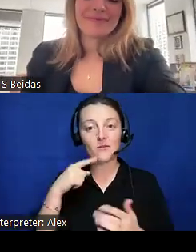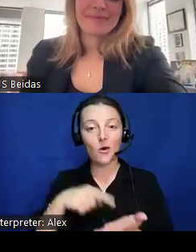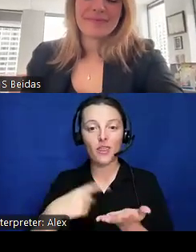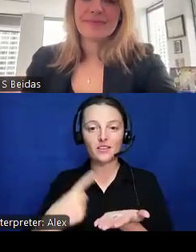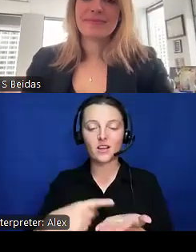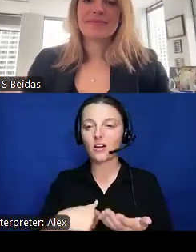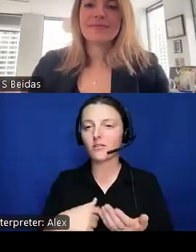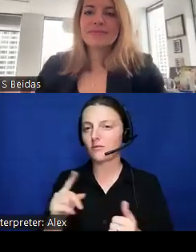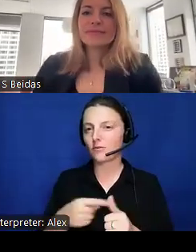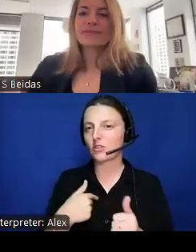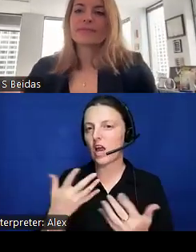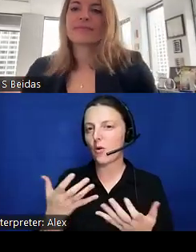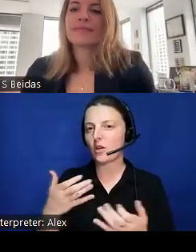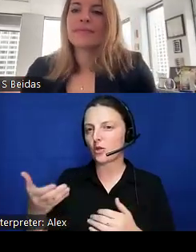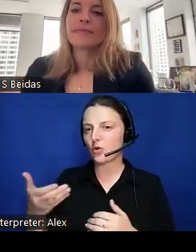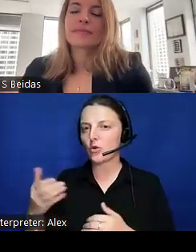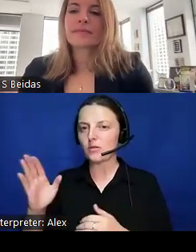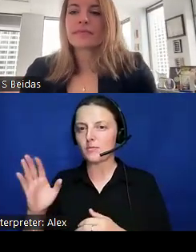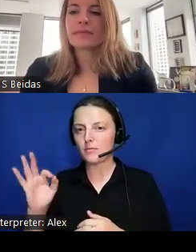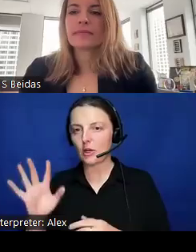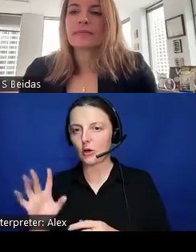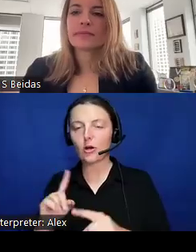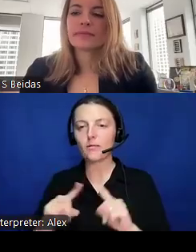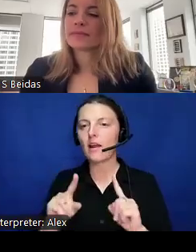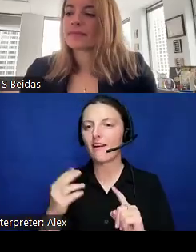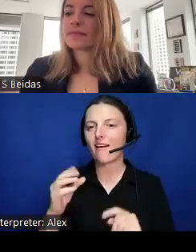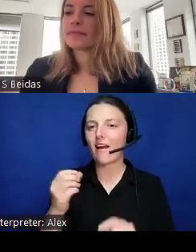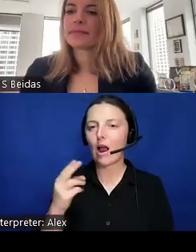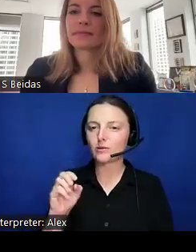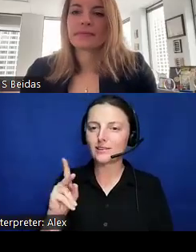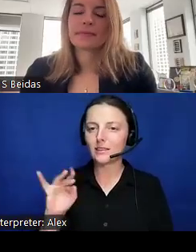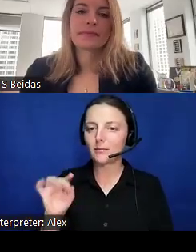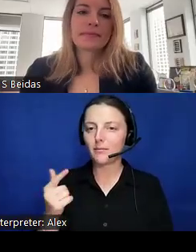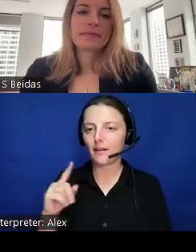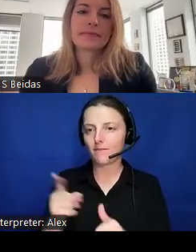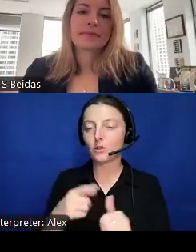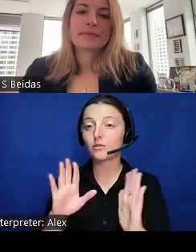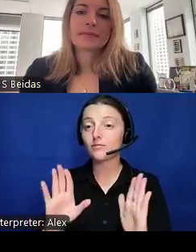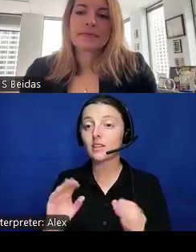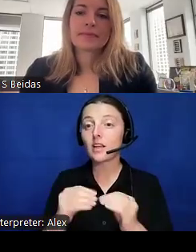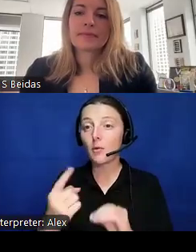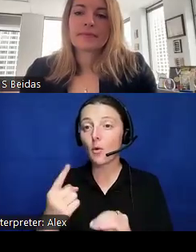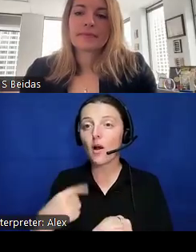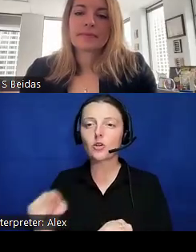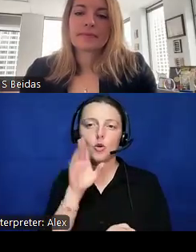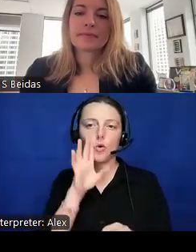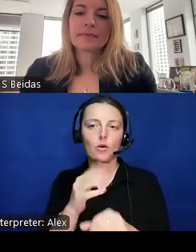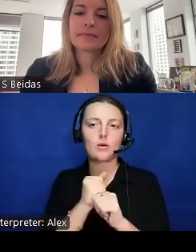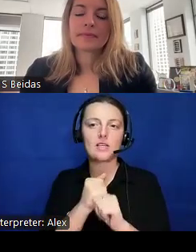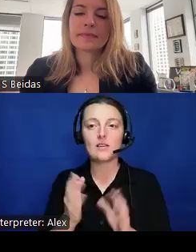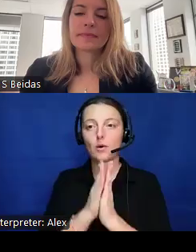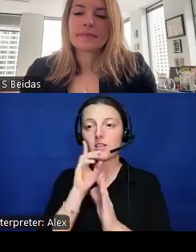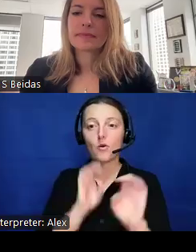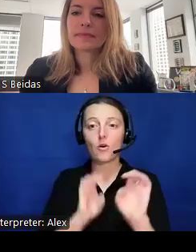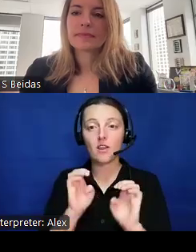covering a little bit of housekeeping. Just a couple of things. Number one, you will receive a request for evaluation at the